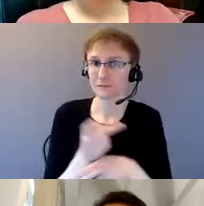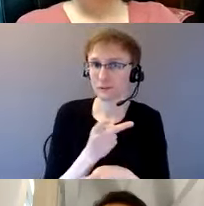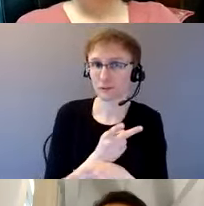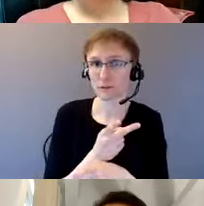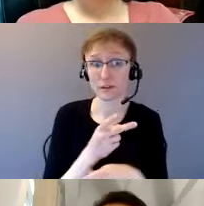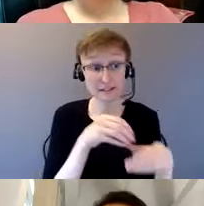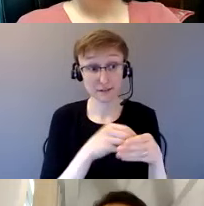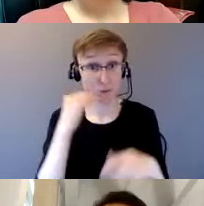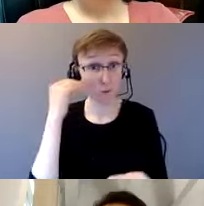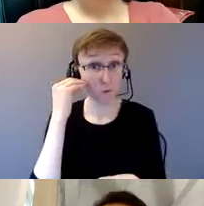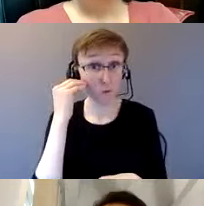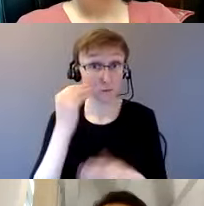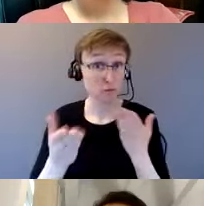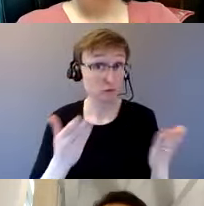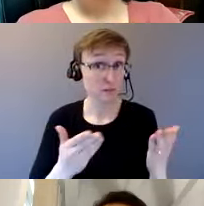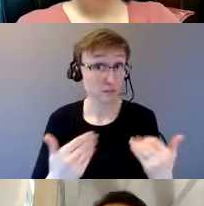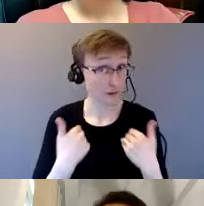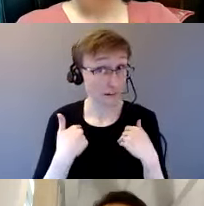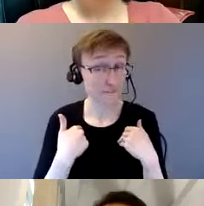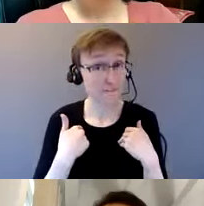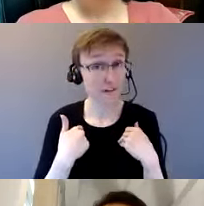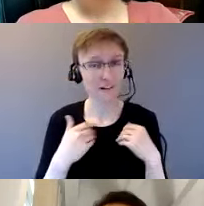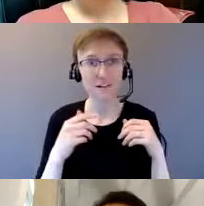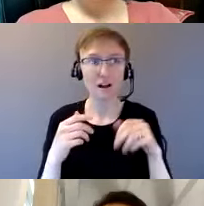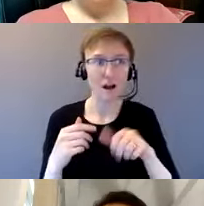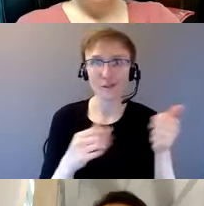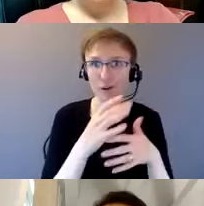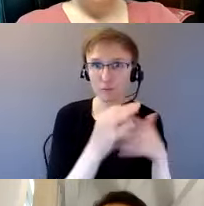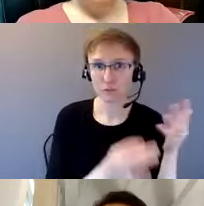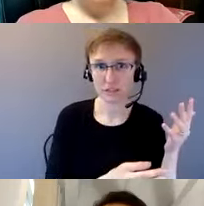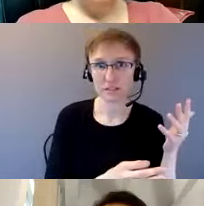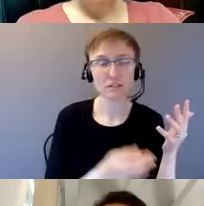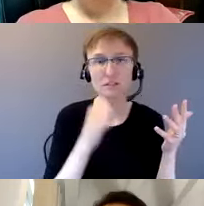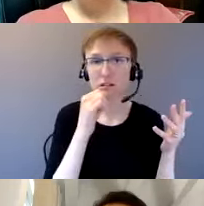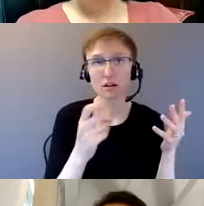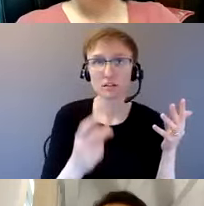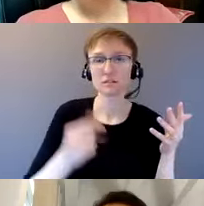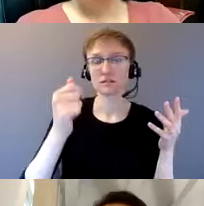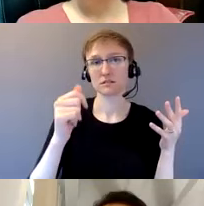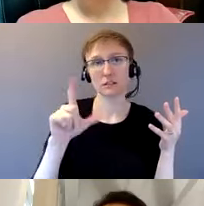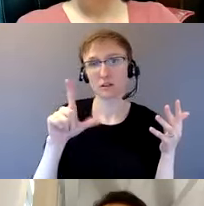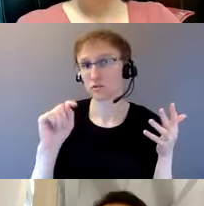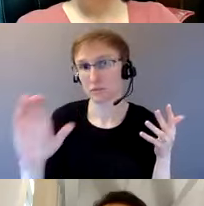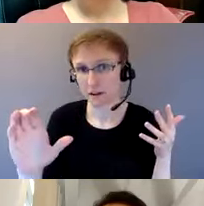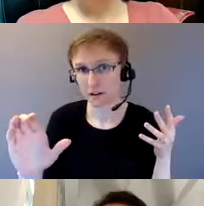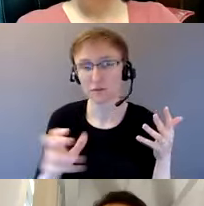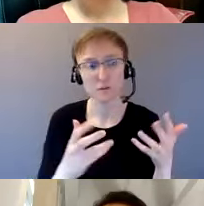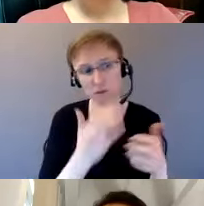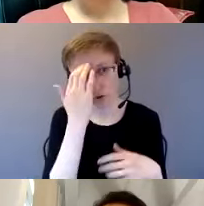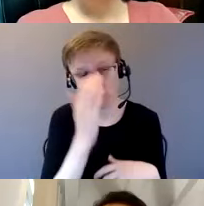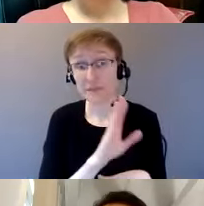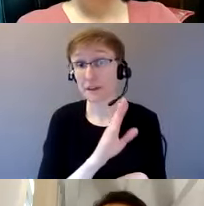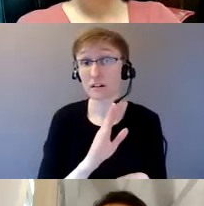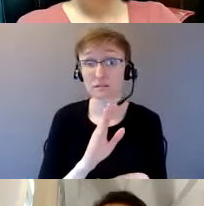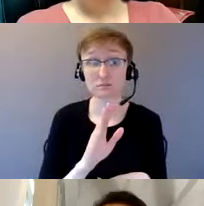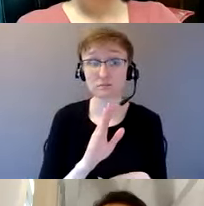that could help support this person. And we're trying to find out about prior known wishes. Are they known? Are they not known?